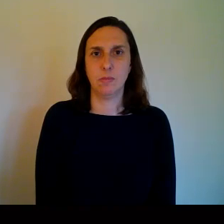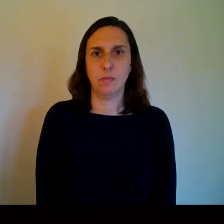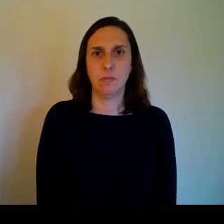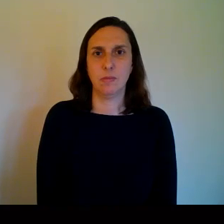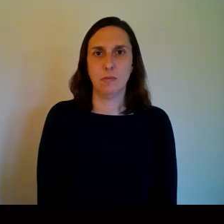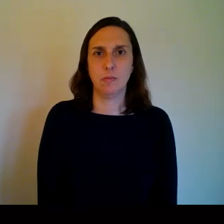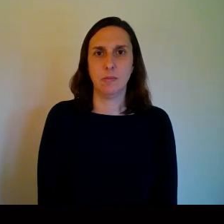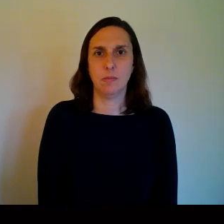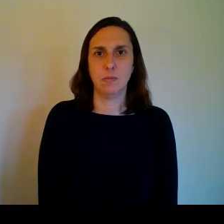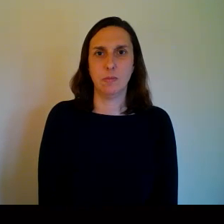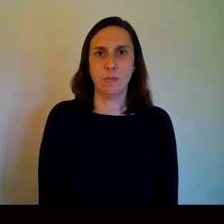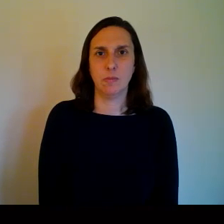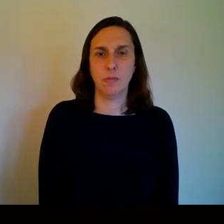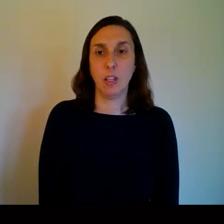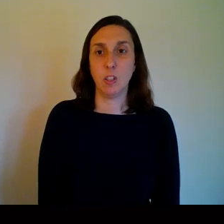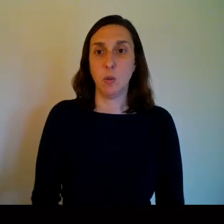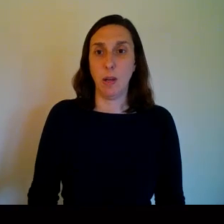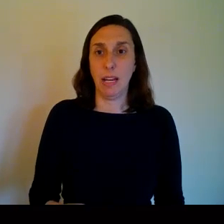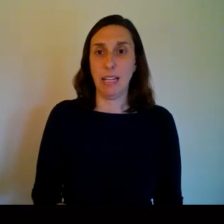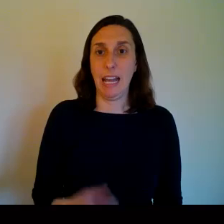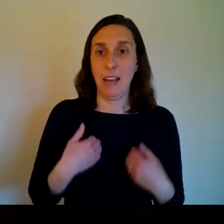and I place into it g of x.